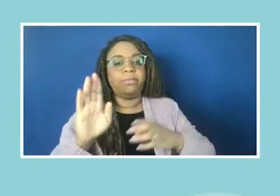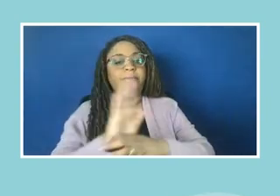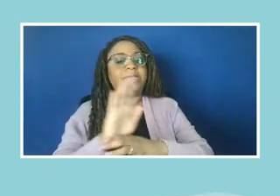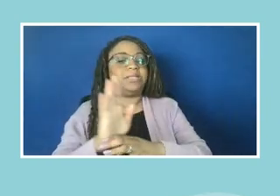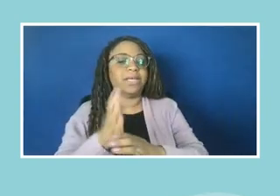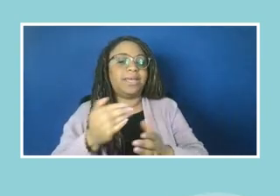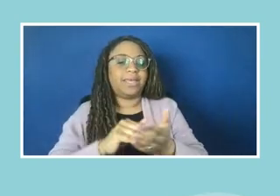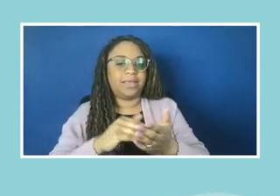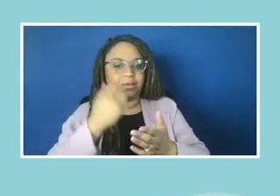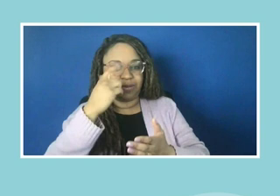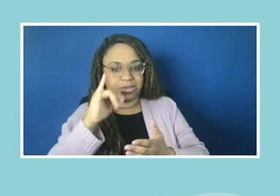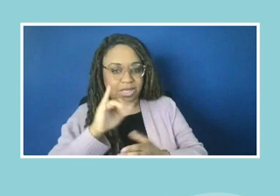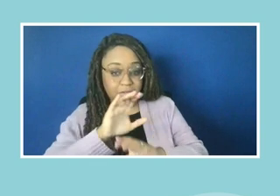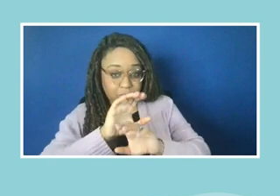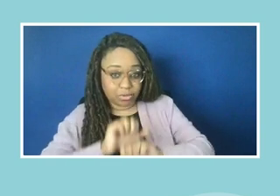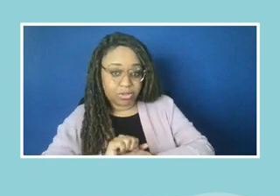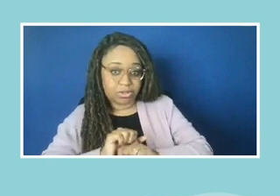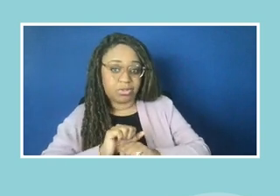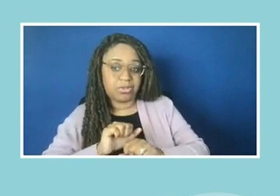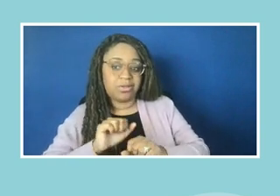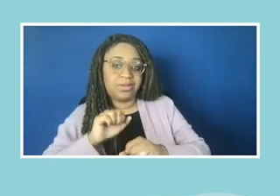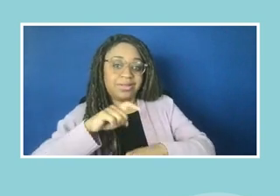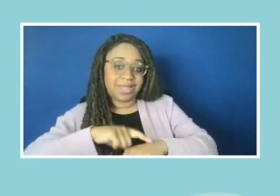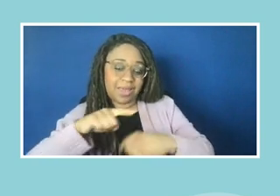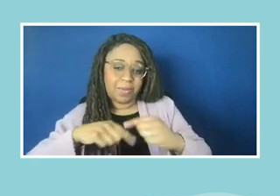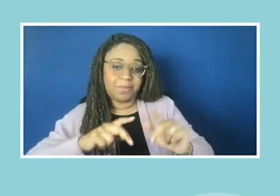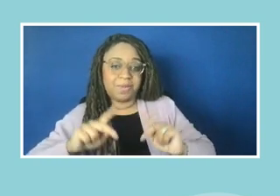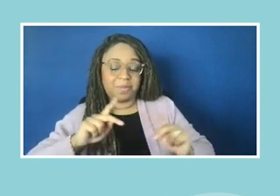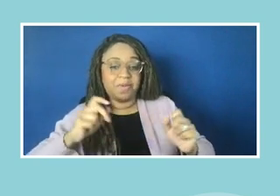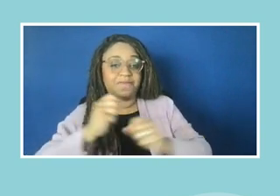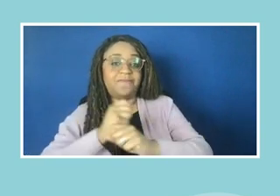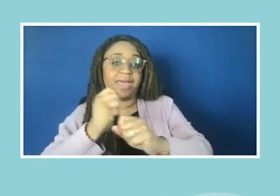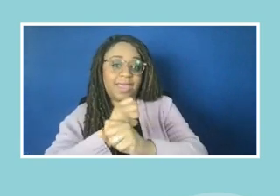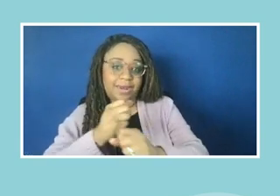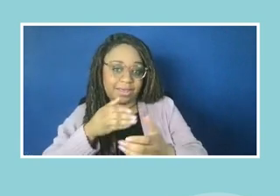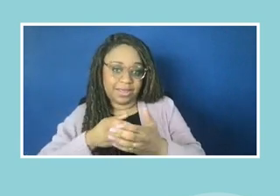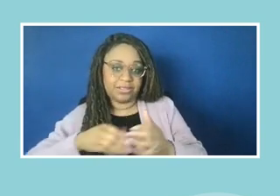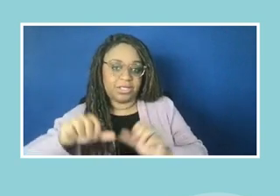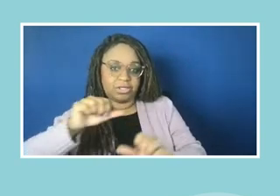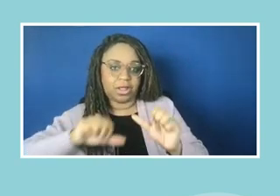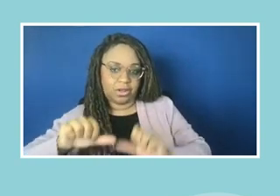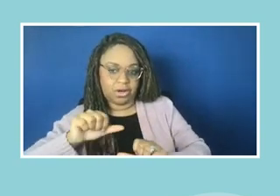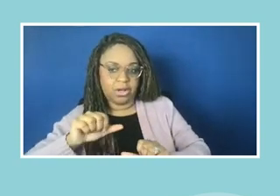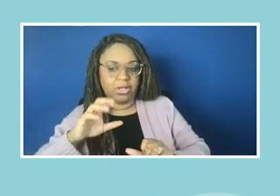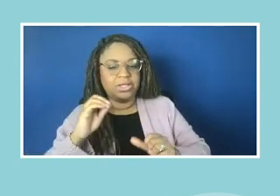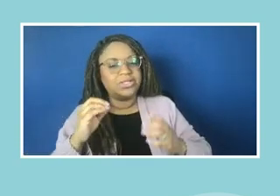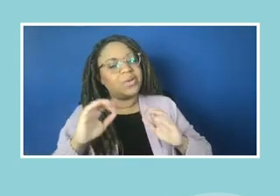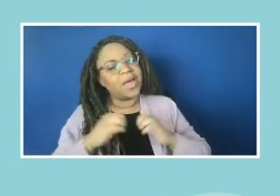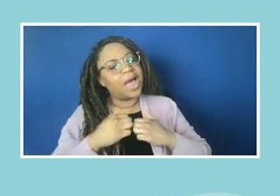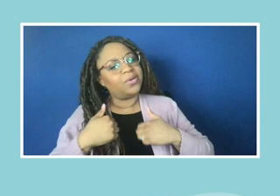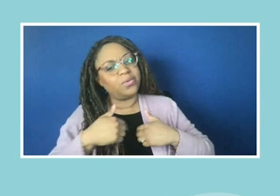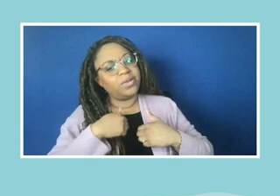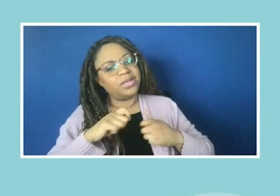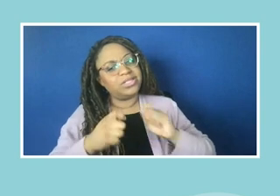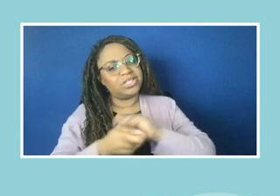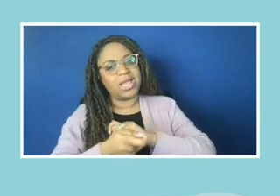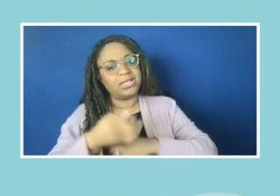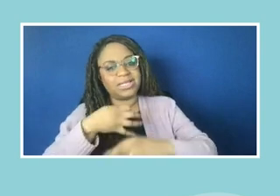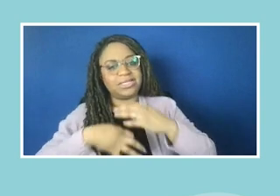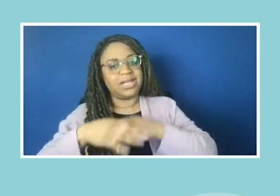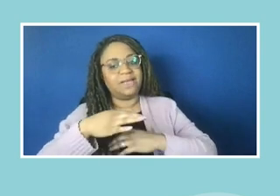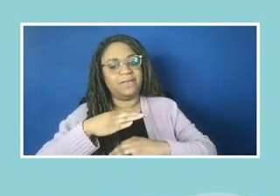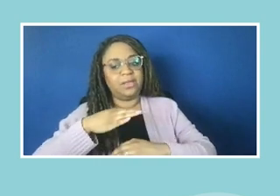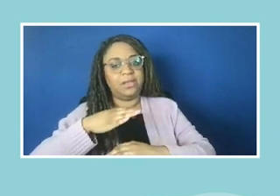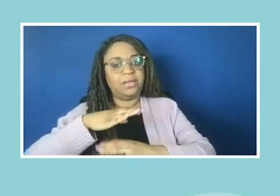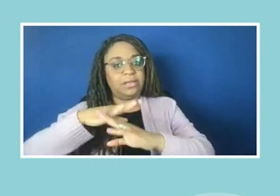across the globe, really. So how do we move from being on the constant defensive to taking a hold of the new